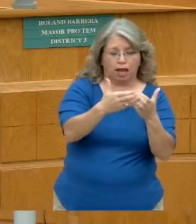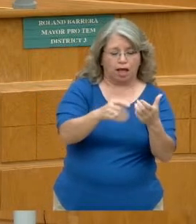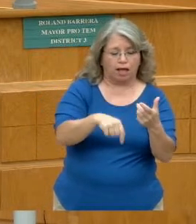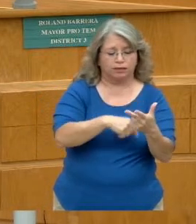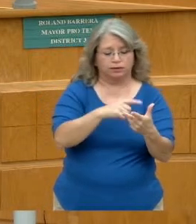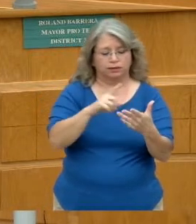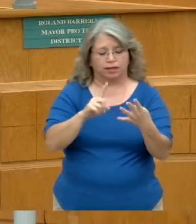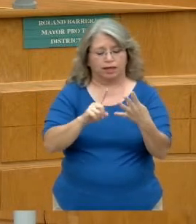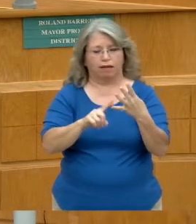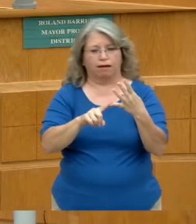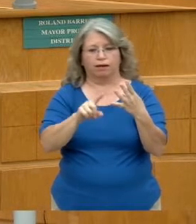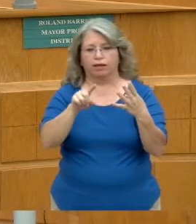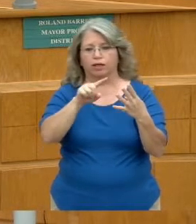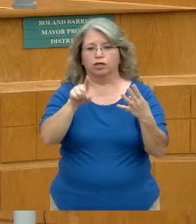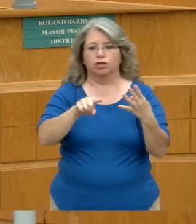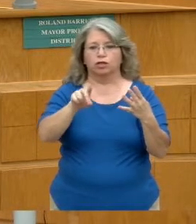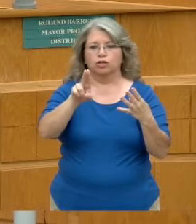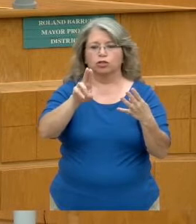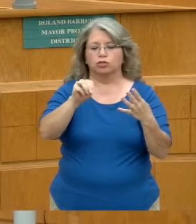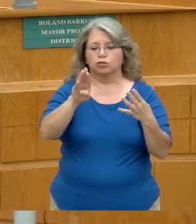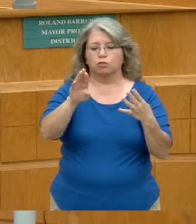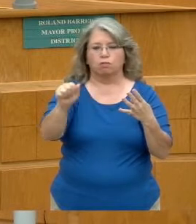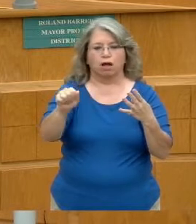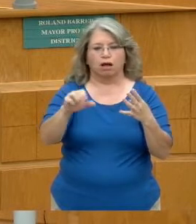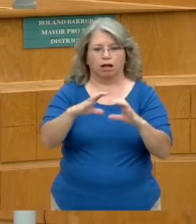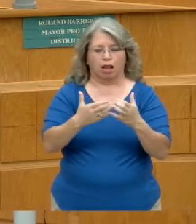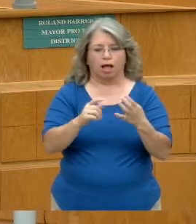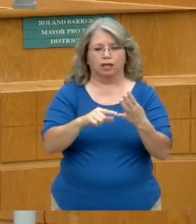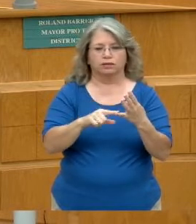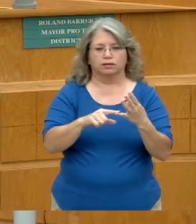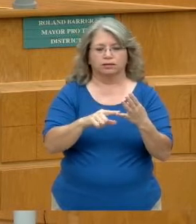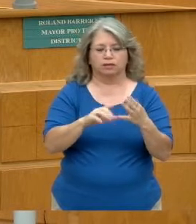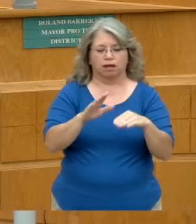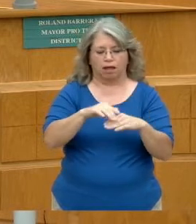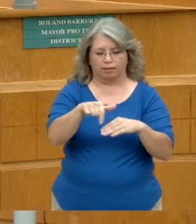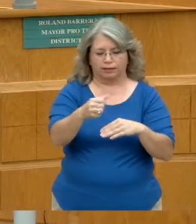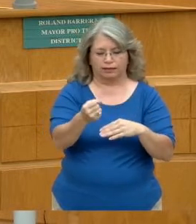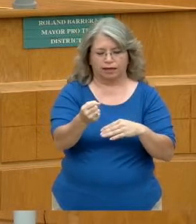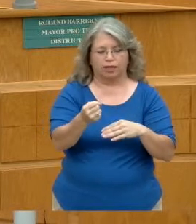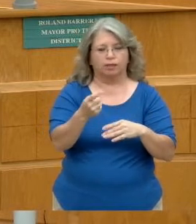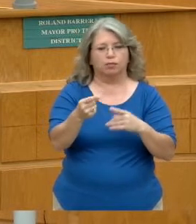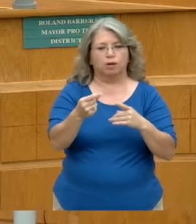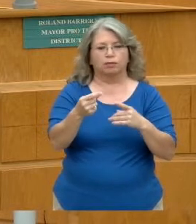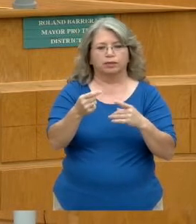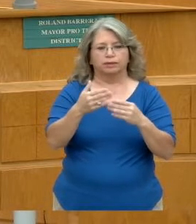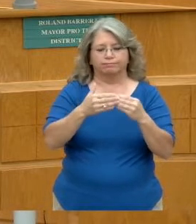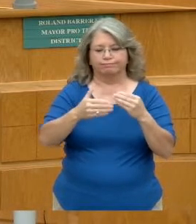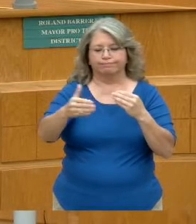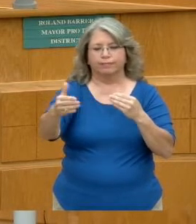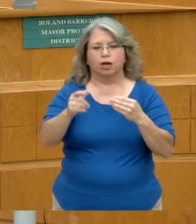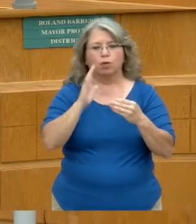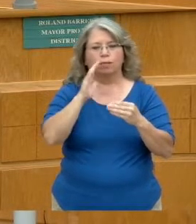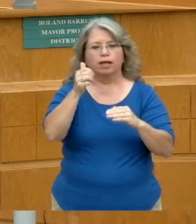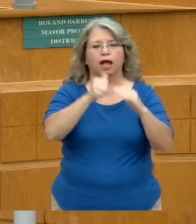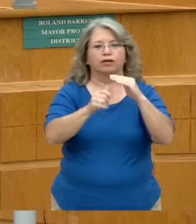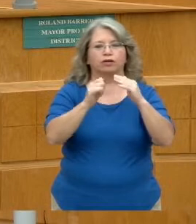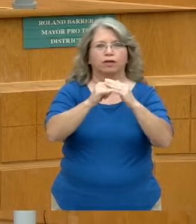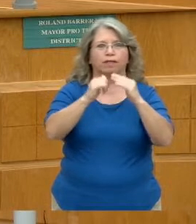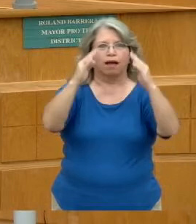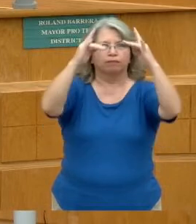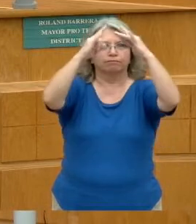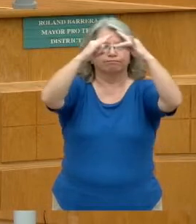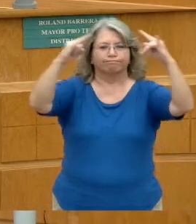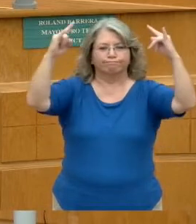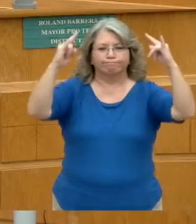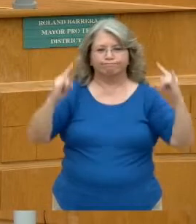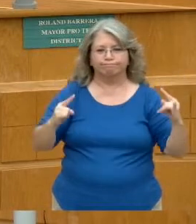well. The Zumba class is going to be real neat. It's for this Saturday, and probably for each Saturday will be under the pavilion, the basketball pavilion. And